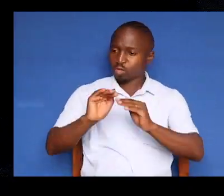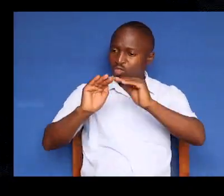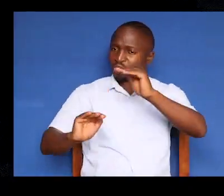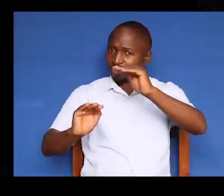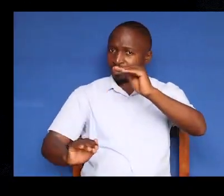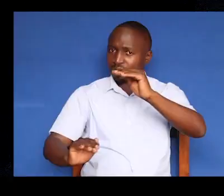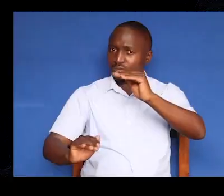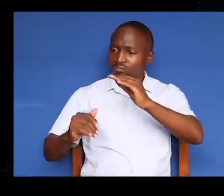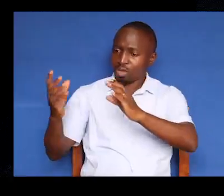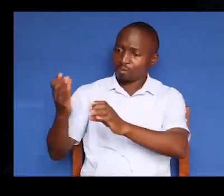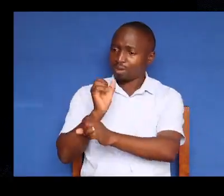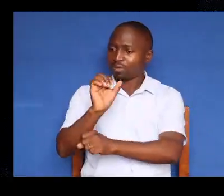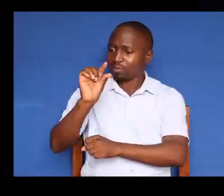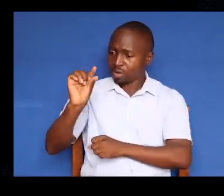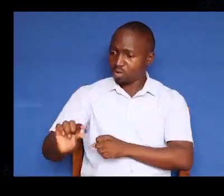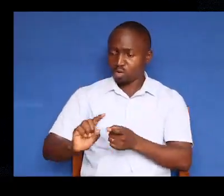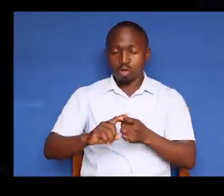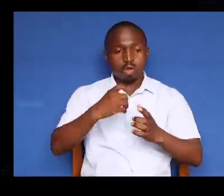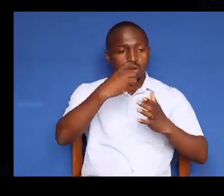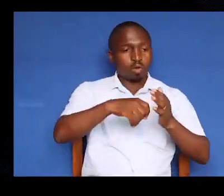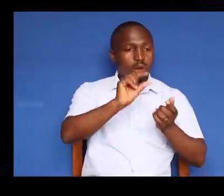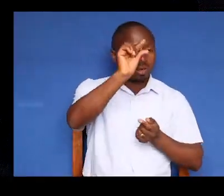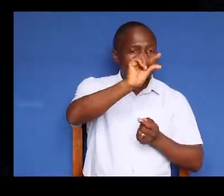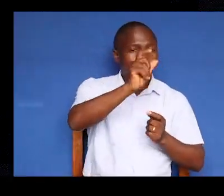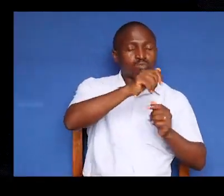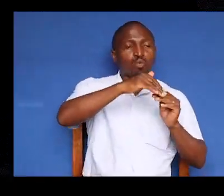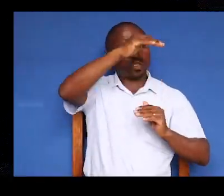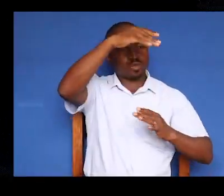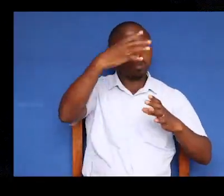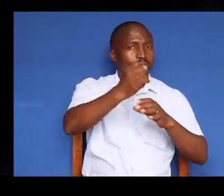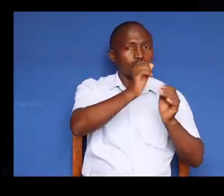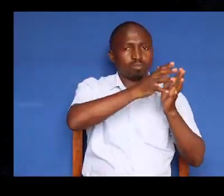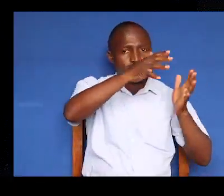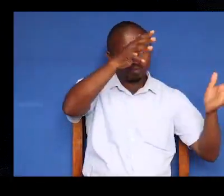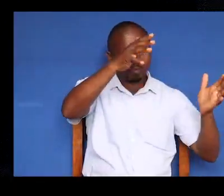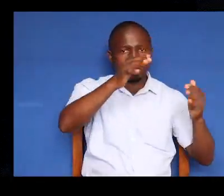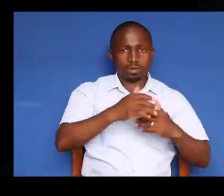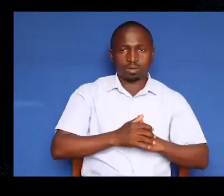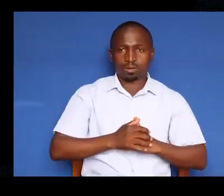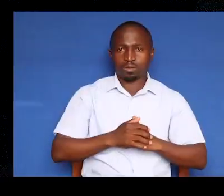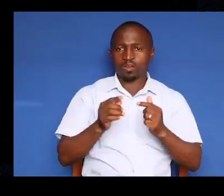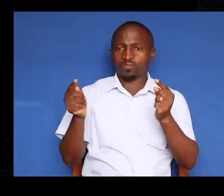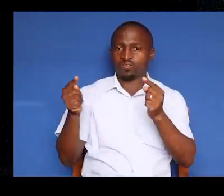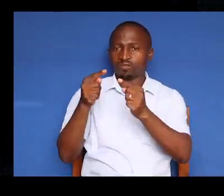earners and low tax rate to high income earners. So this